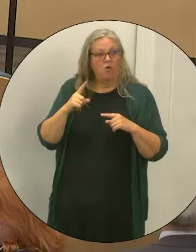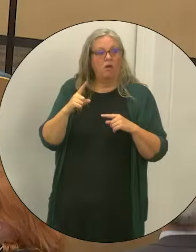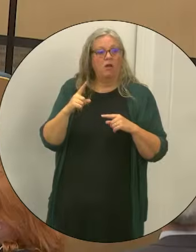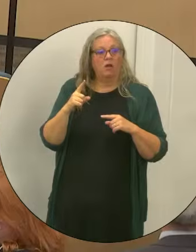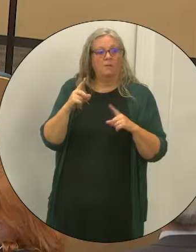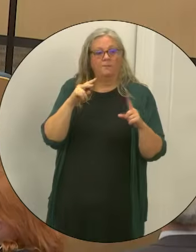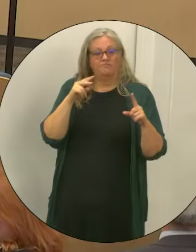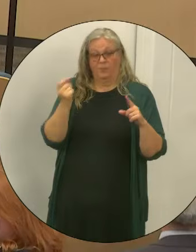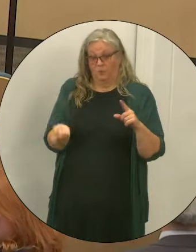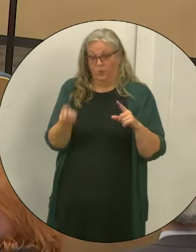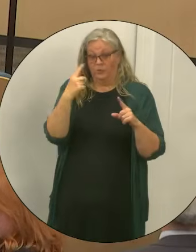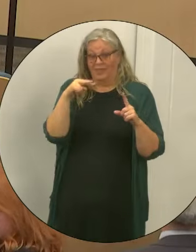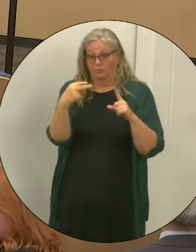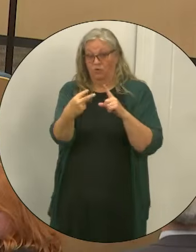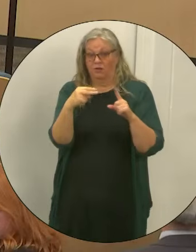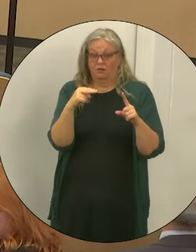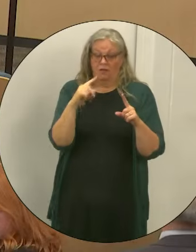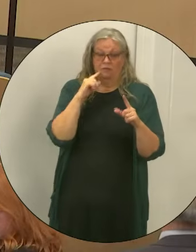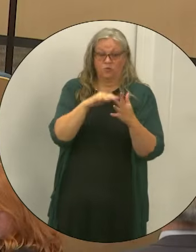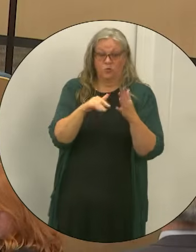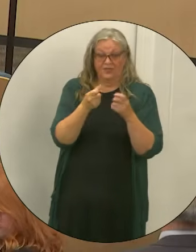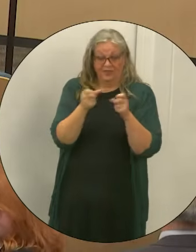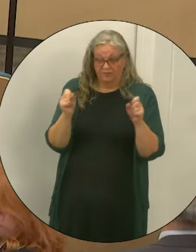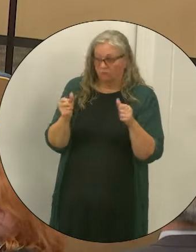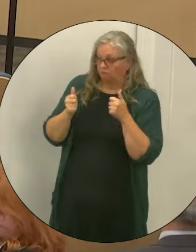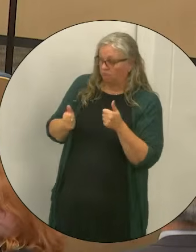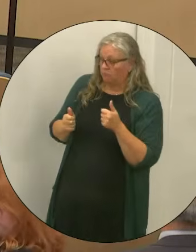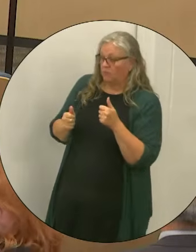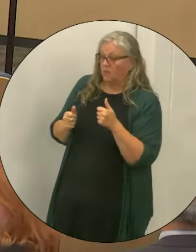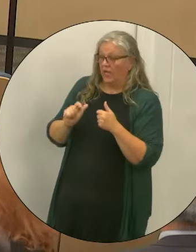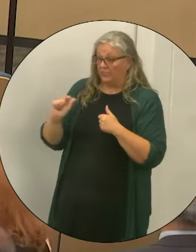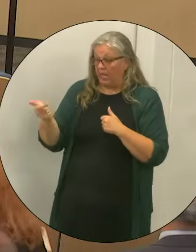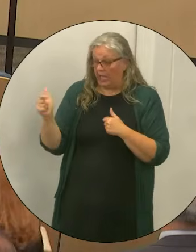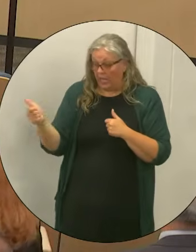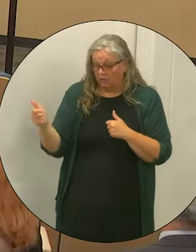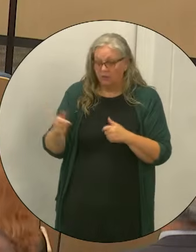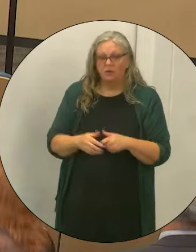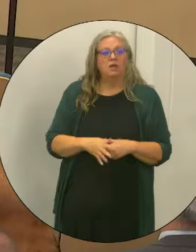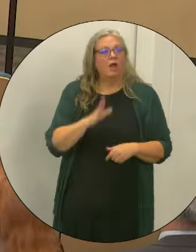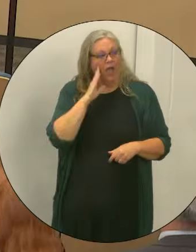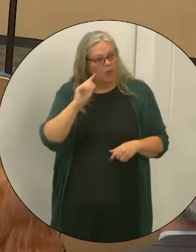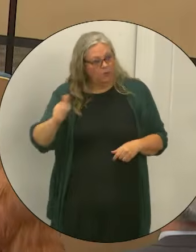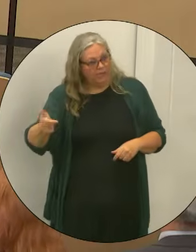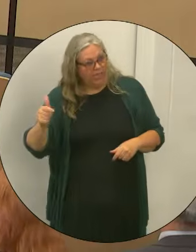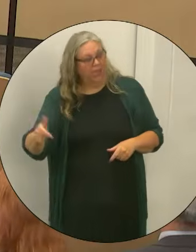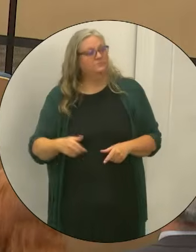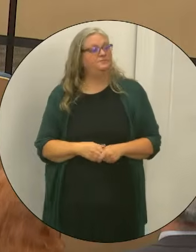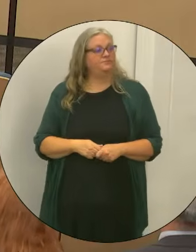safety. that is fine. That's great. Do I have a second? Trustee Cavazos? I will second that.